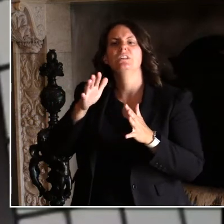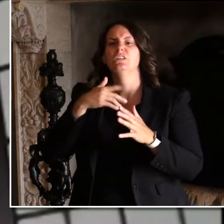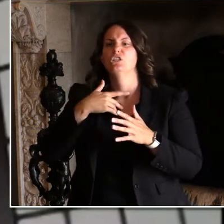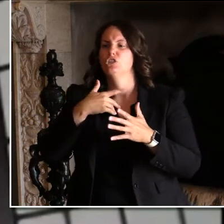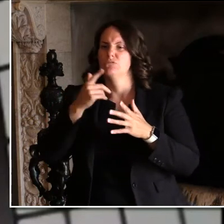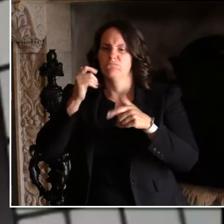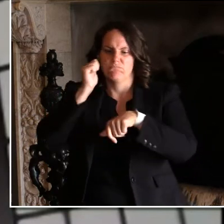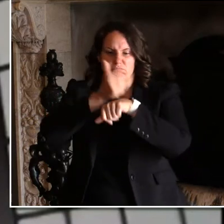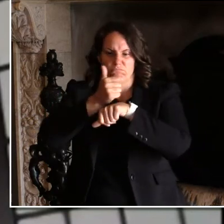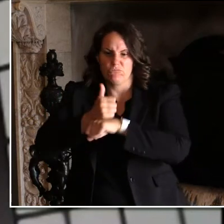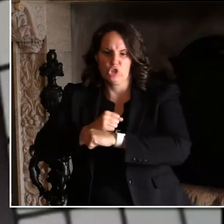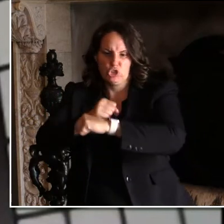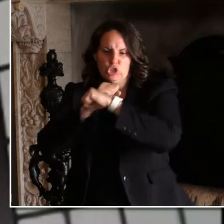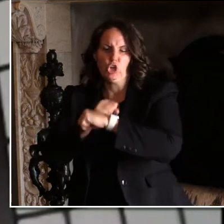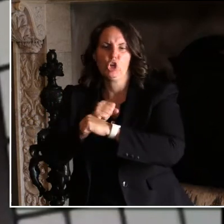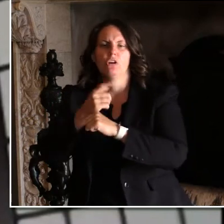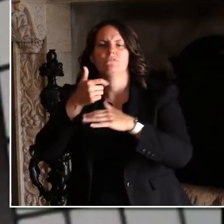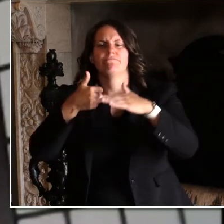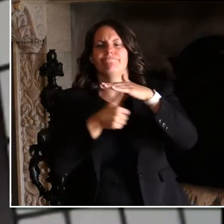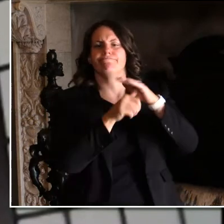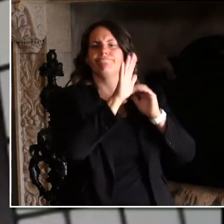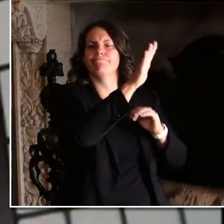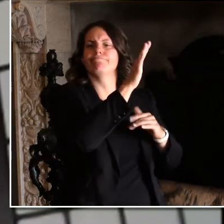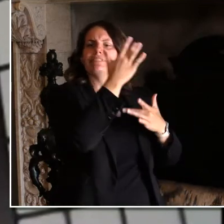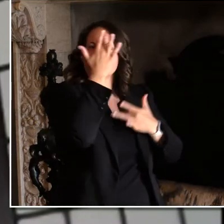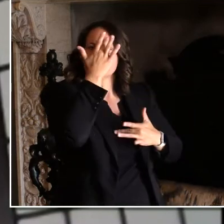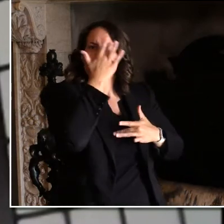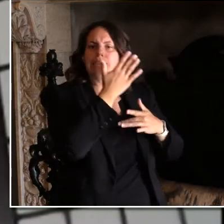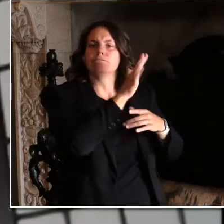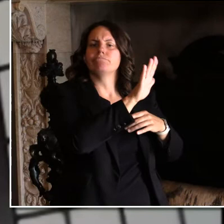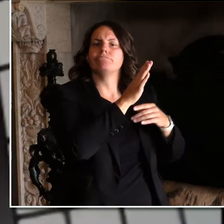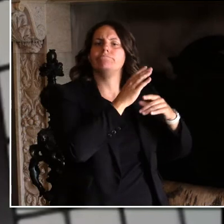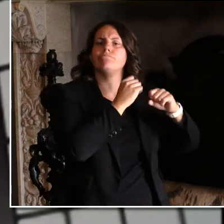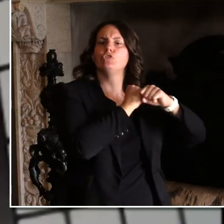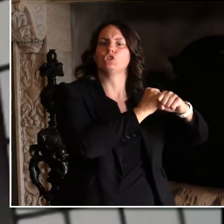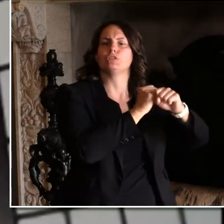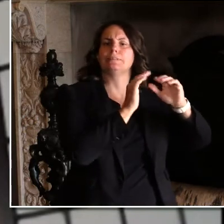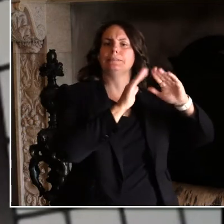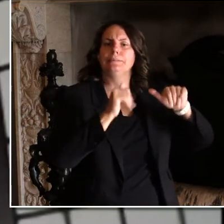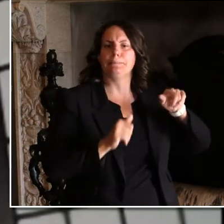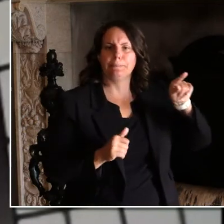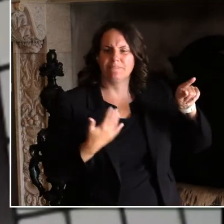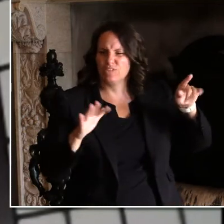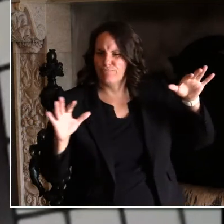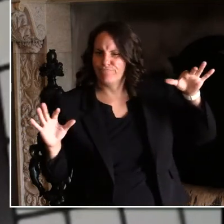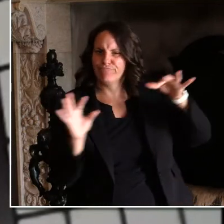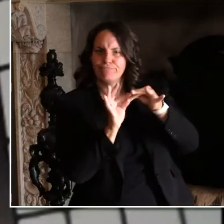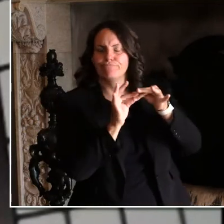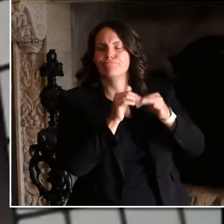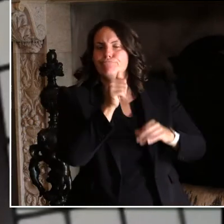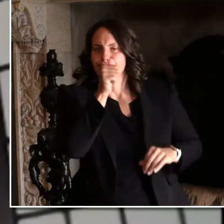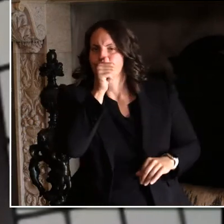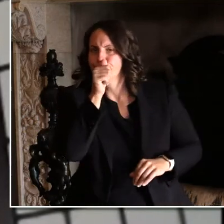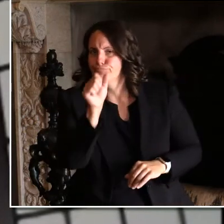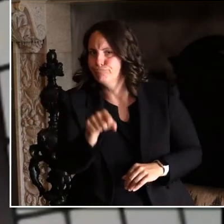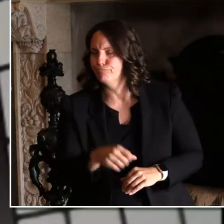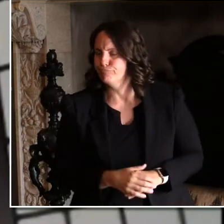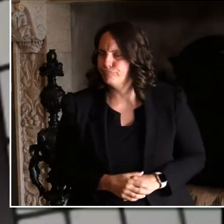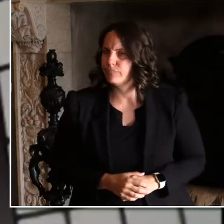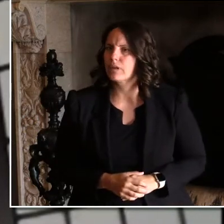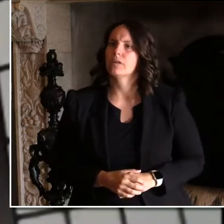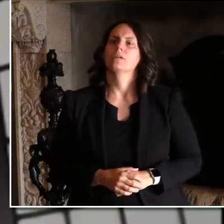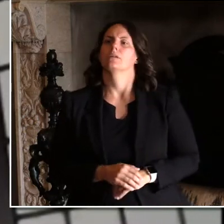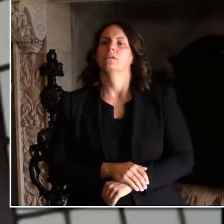the same connections that we're using in order, once we get those test specimen results, all of that goes right into